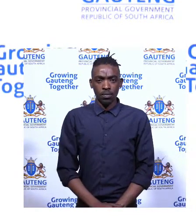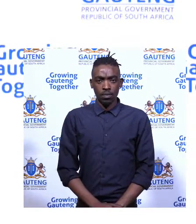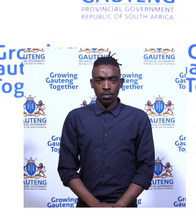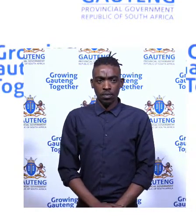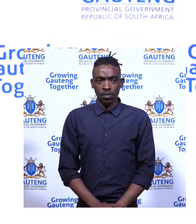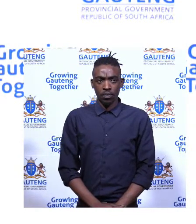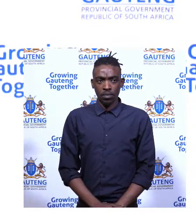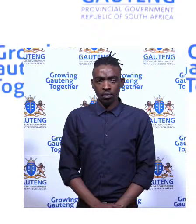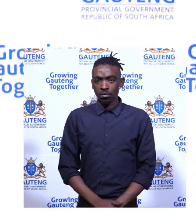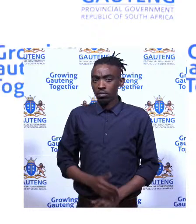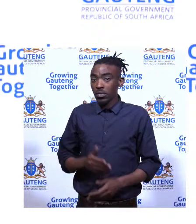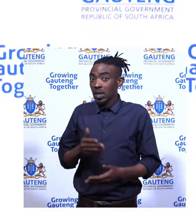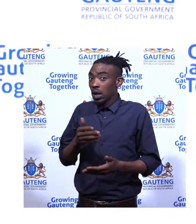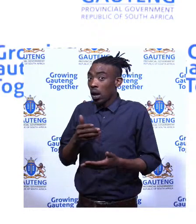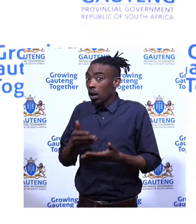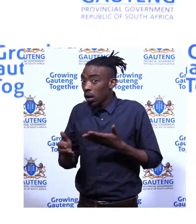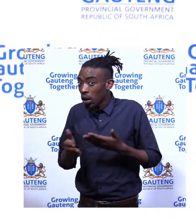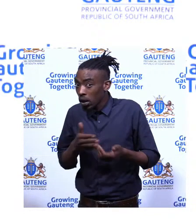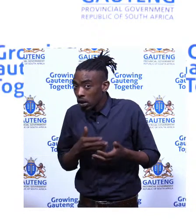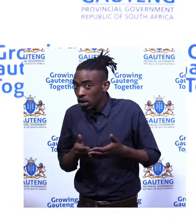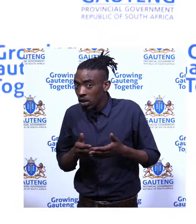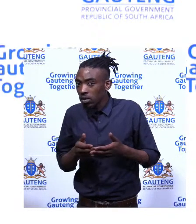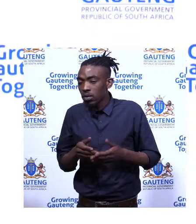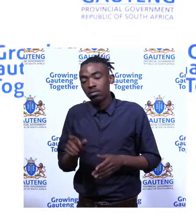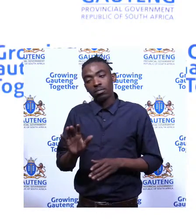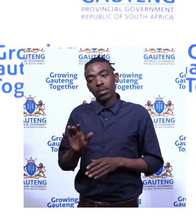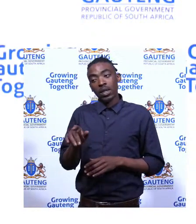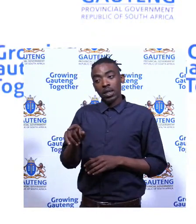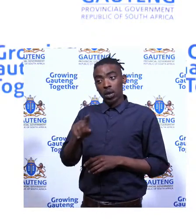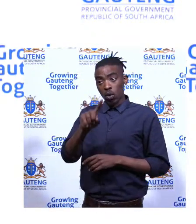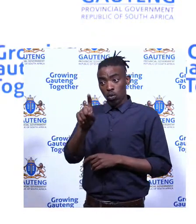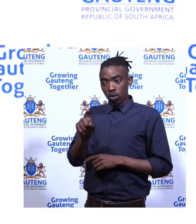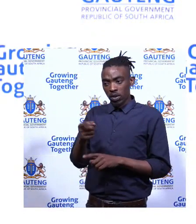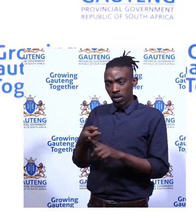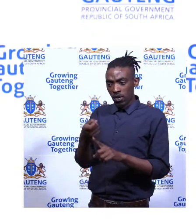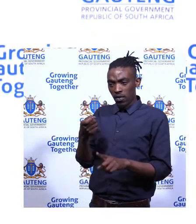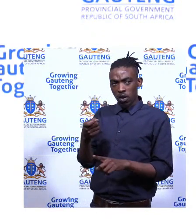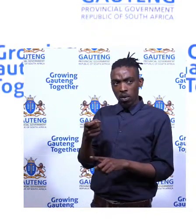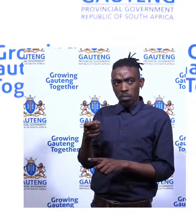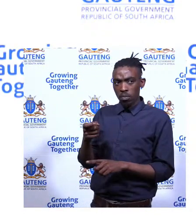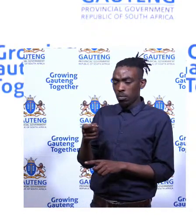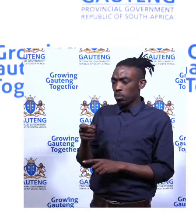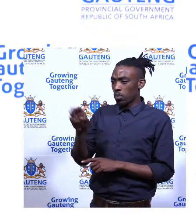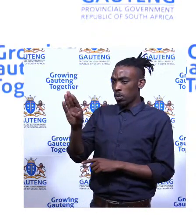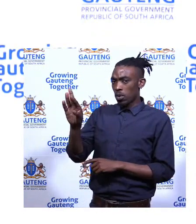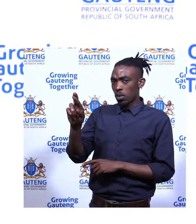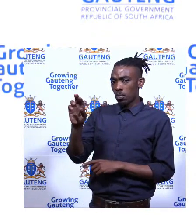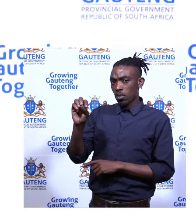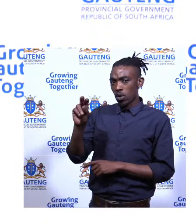Are there any, this one is from Brumilda from